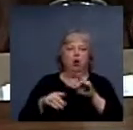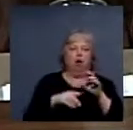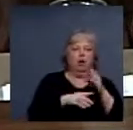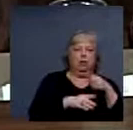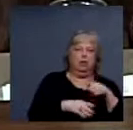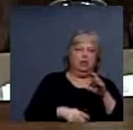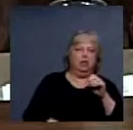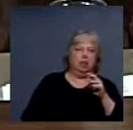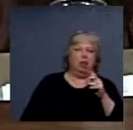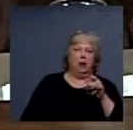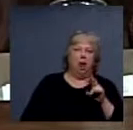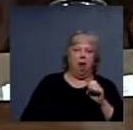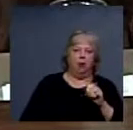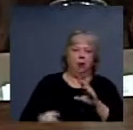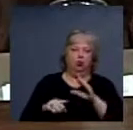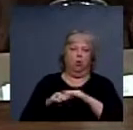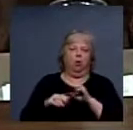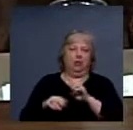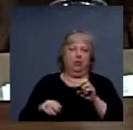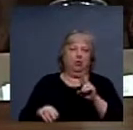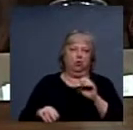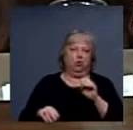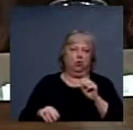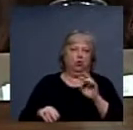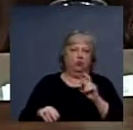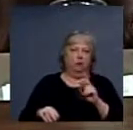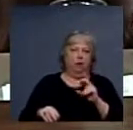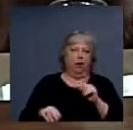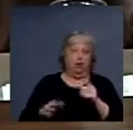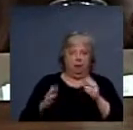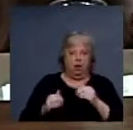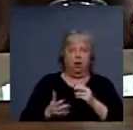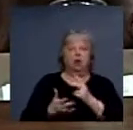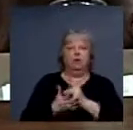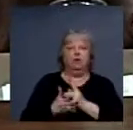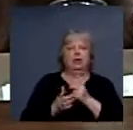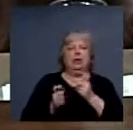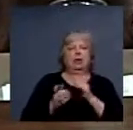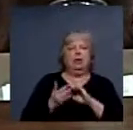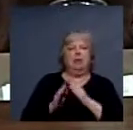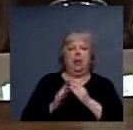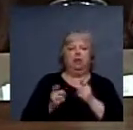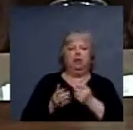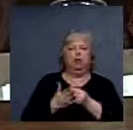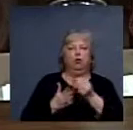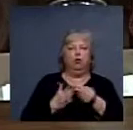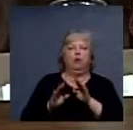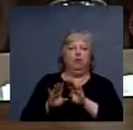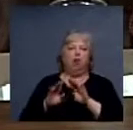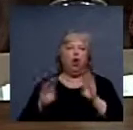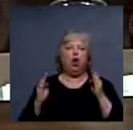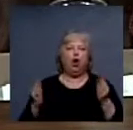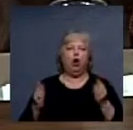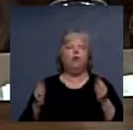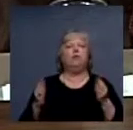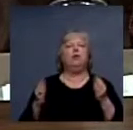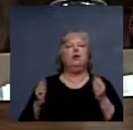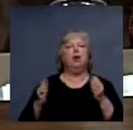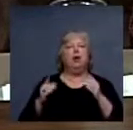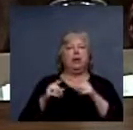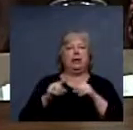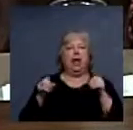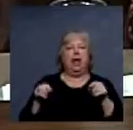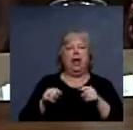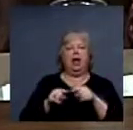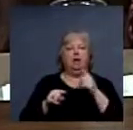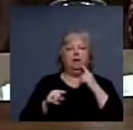dispense with the requirement of competitive bidding and to authorize the city manager to purchase a curved LED sign for the Creative Corridors Main Street Mall building.